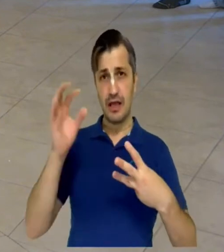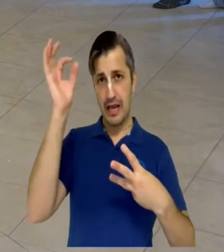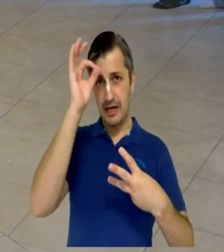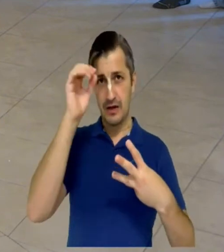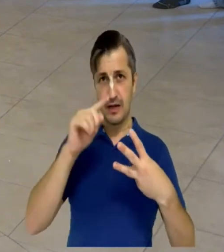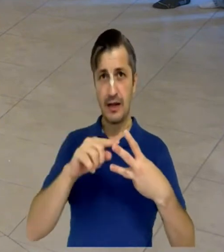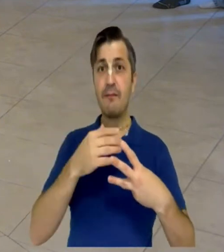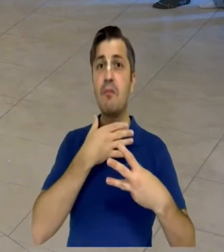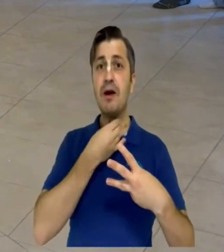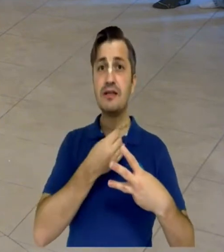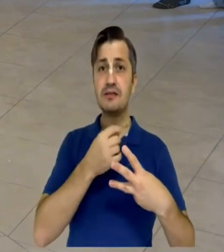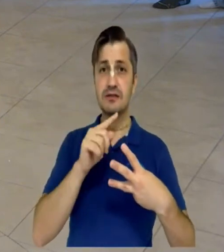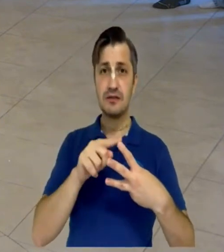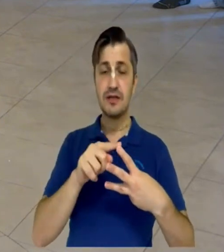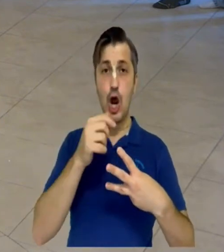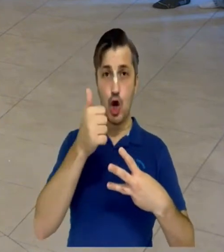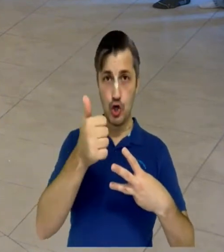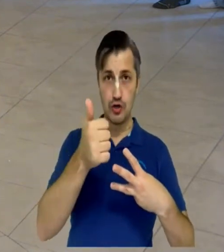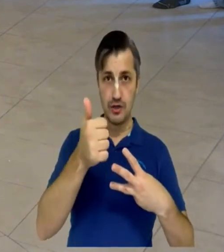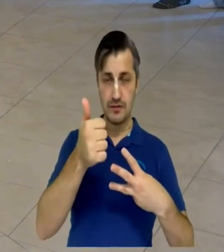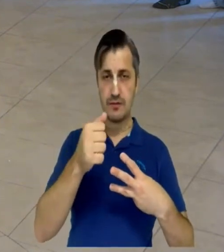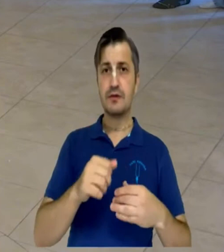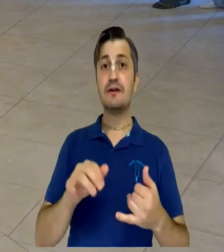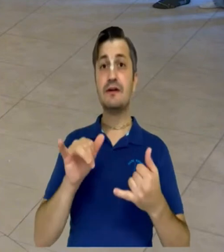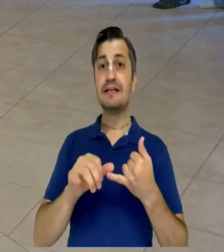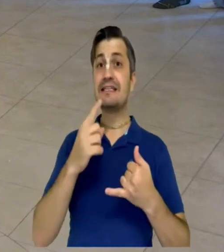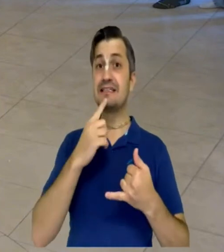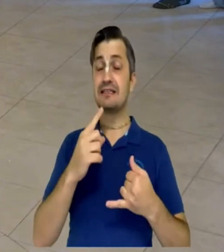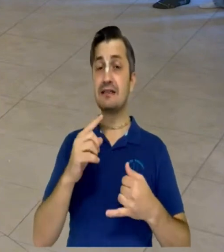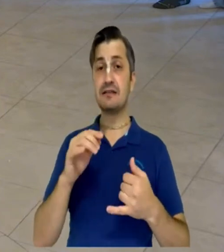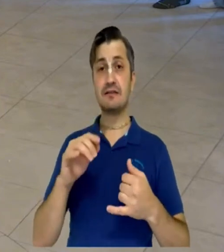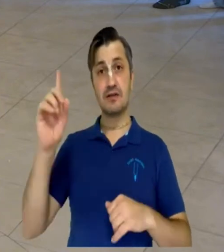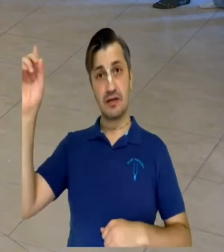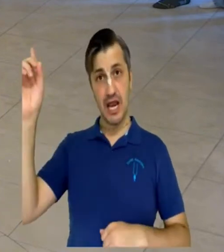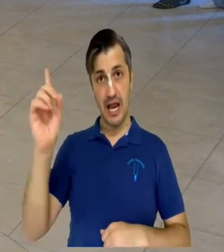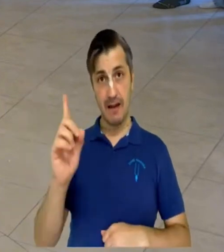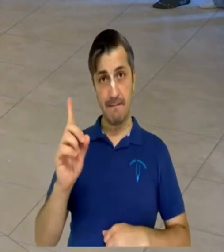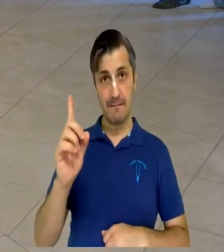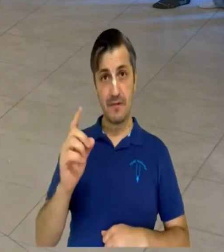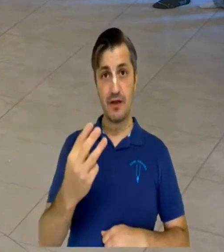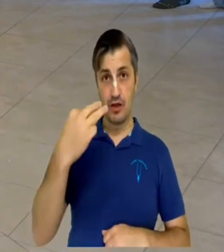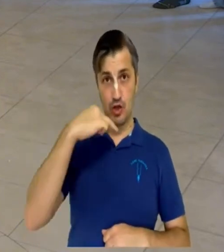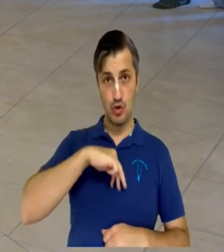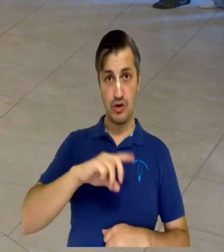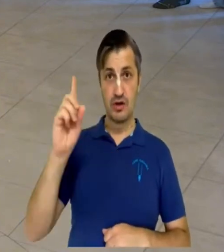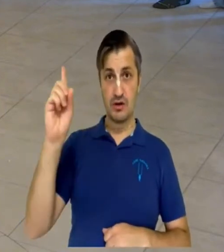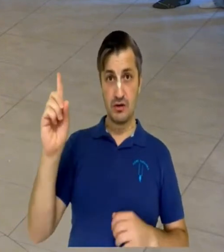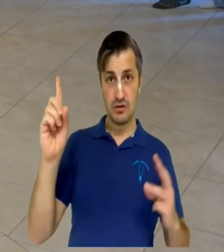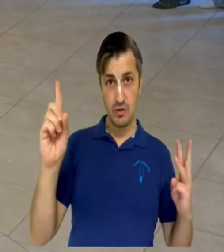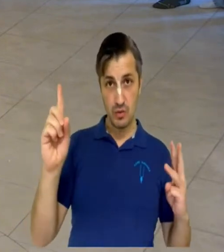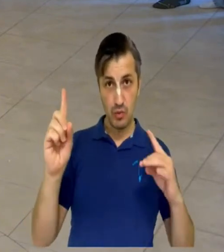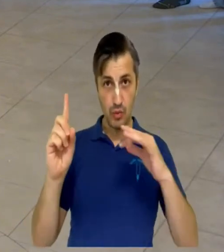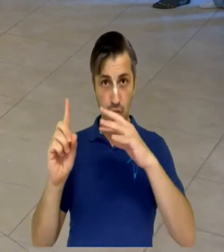world. And the chapter also starts with describing the banyan tree and comparing it